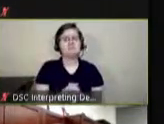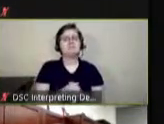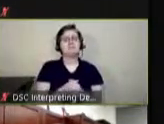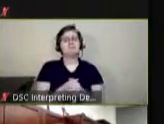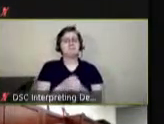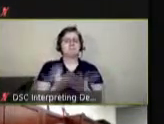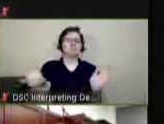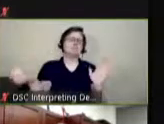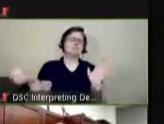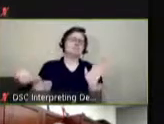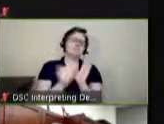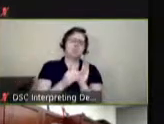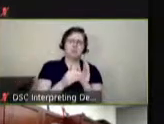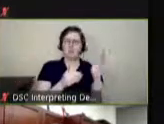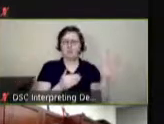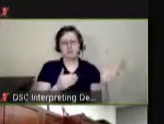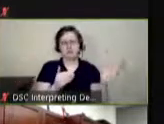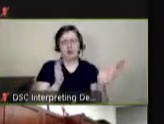Again,